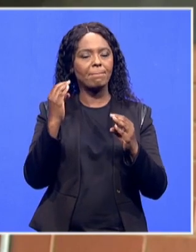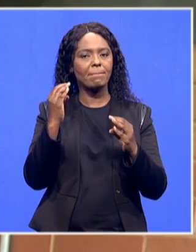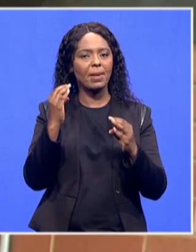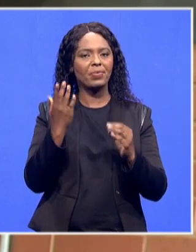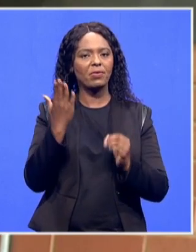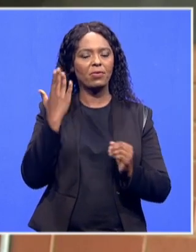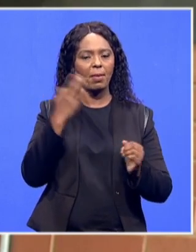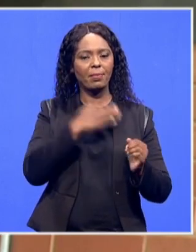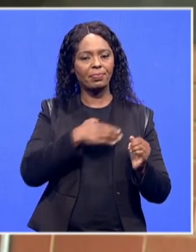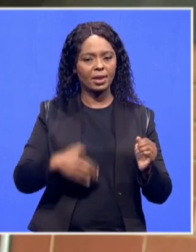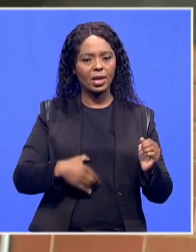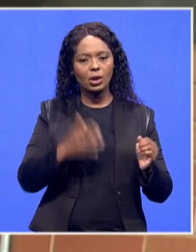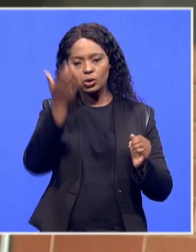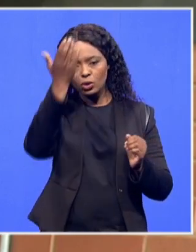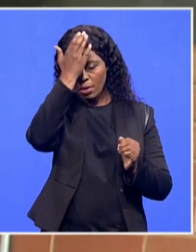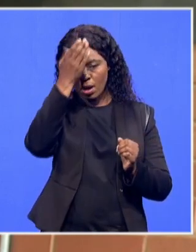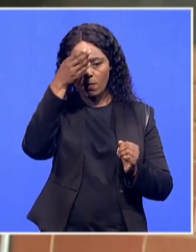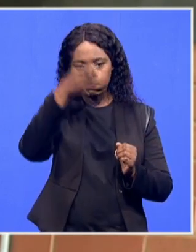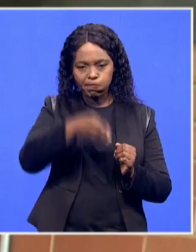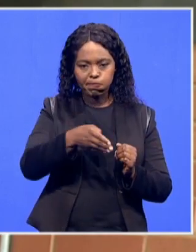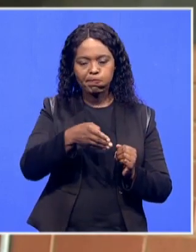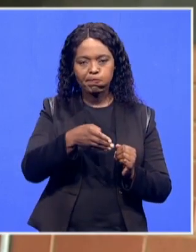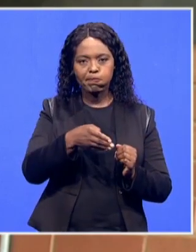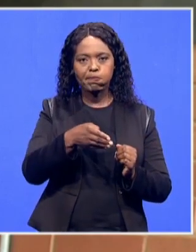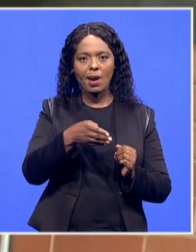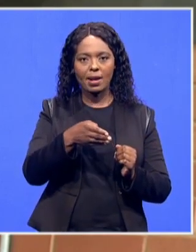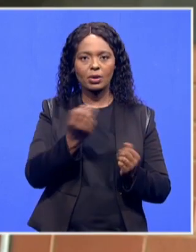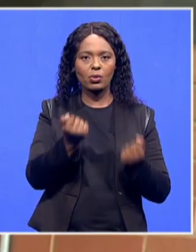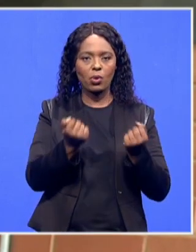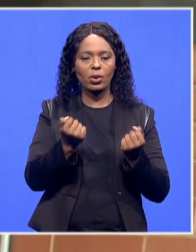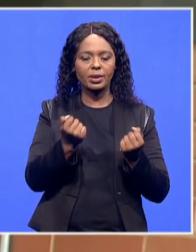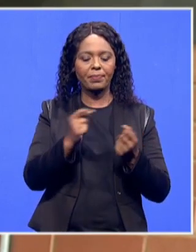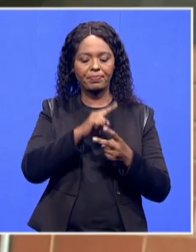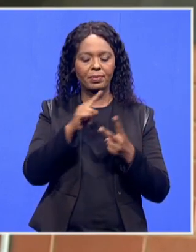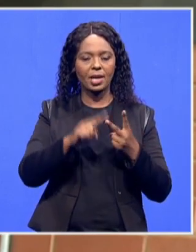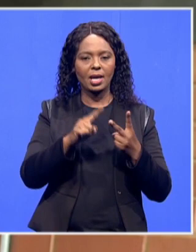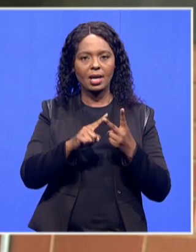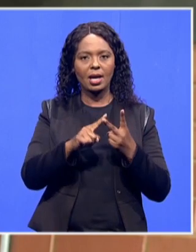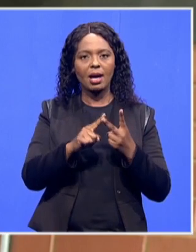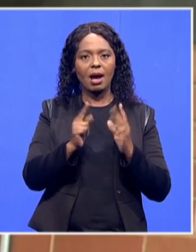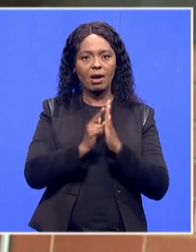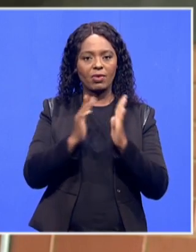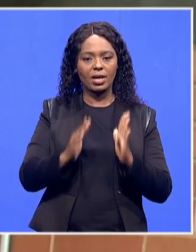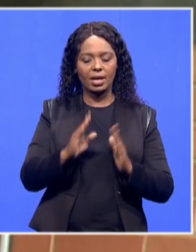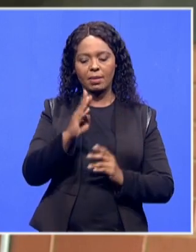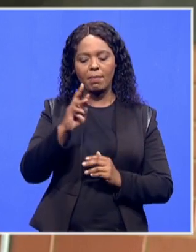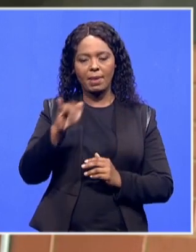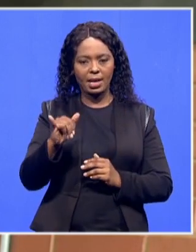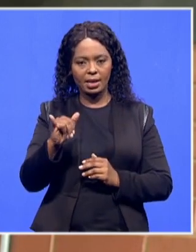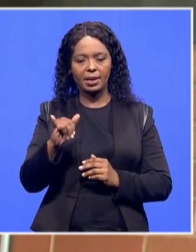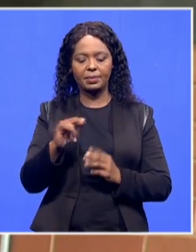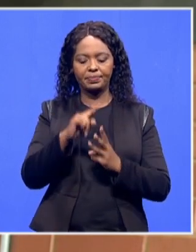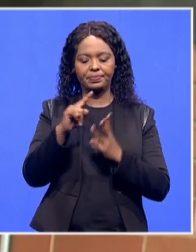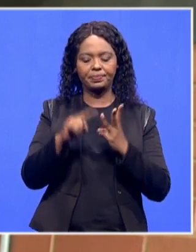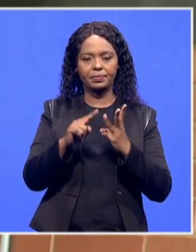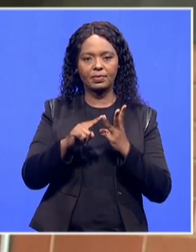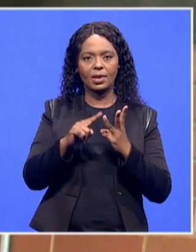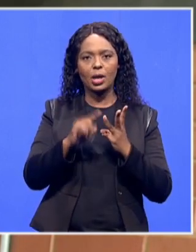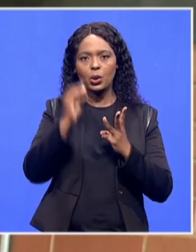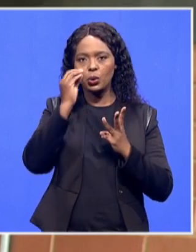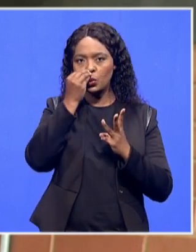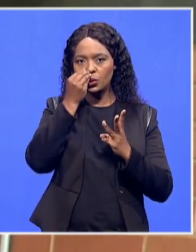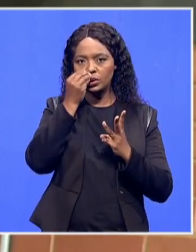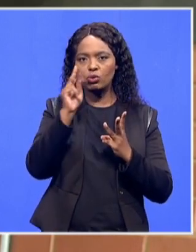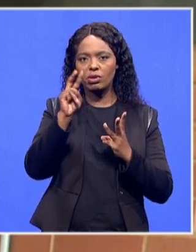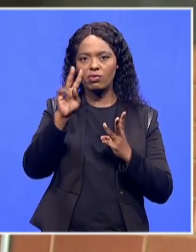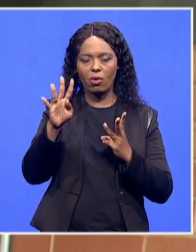in court this morning, as well as advocate Billy Downer and News 24 senior journalist Karyn